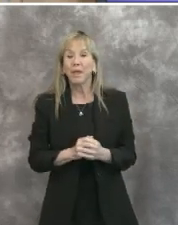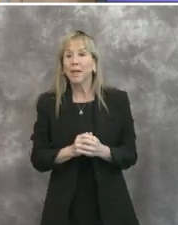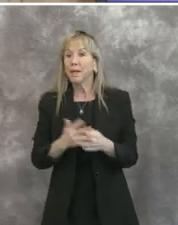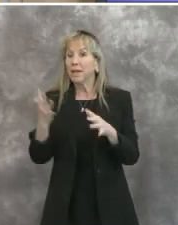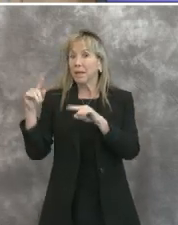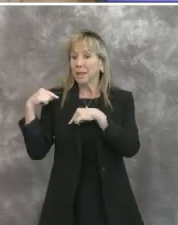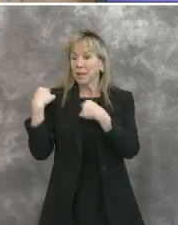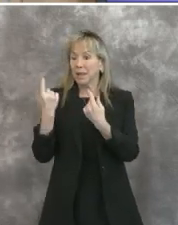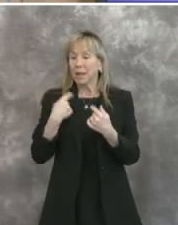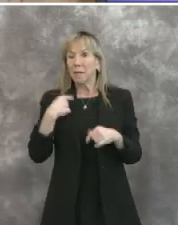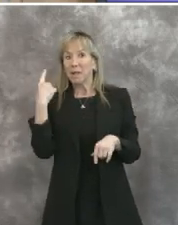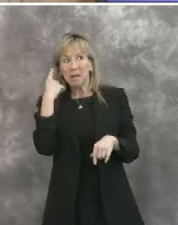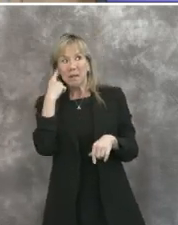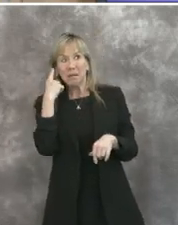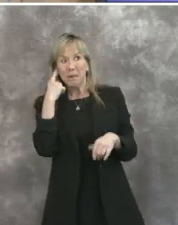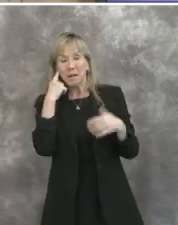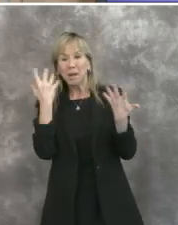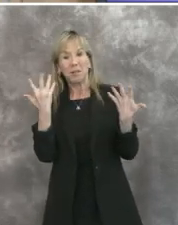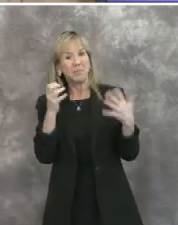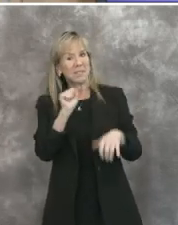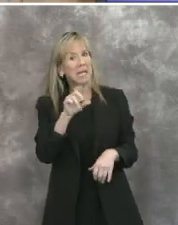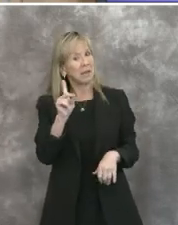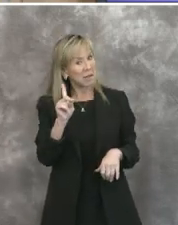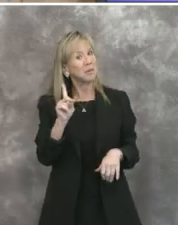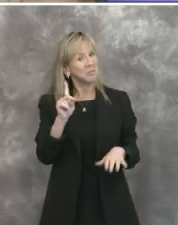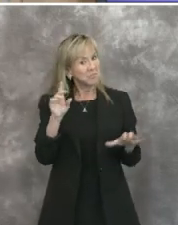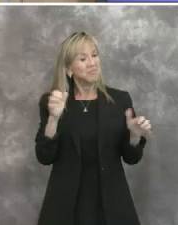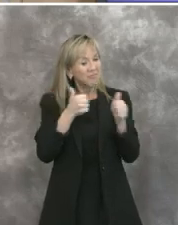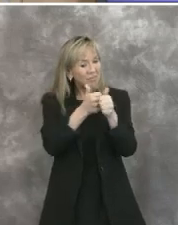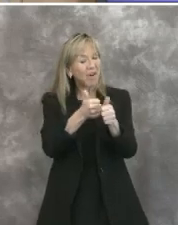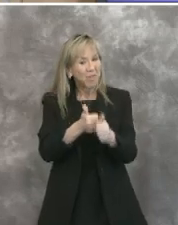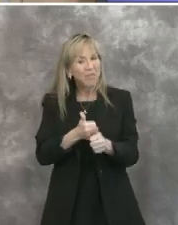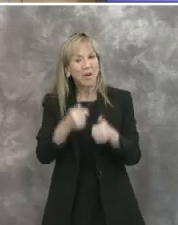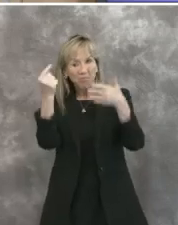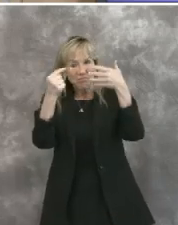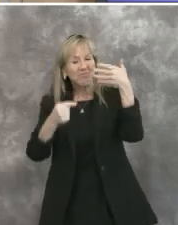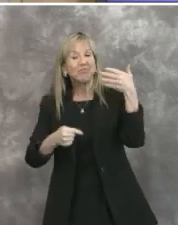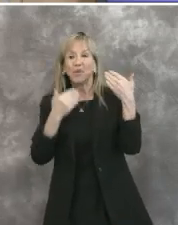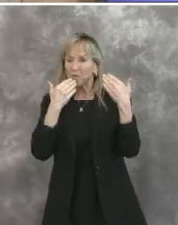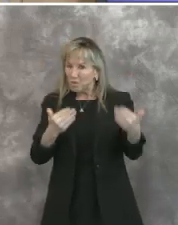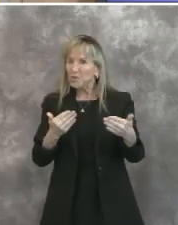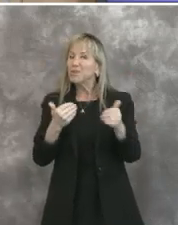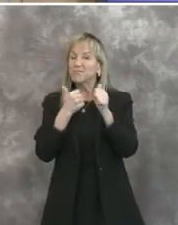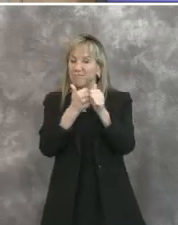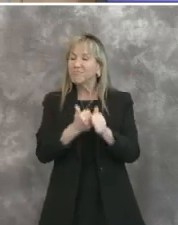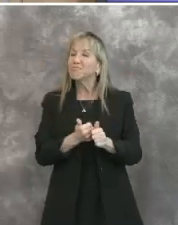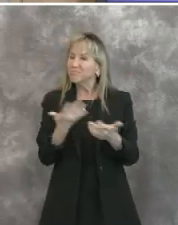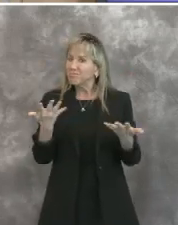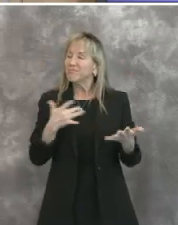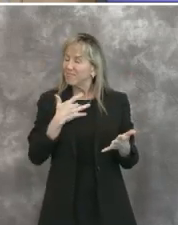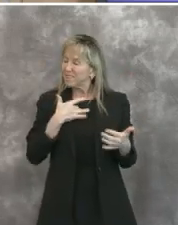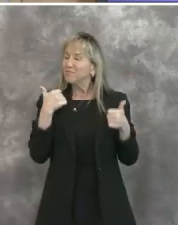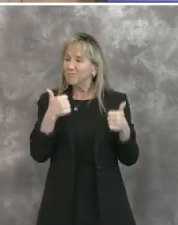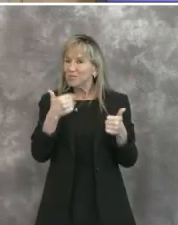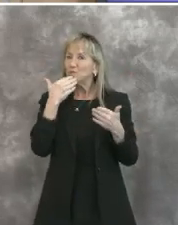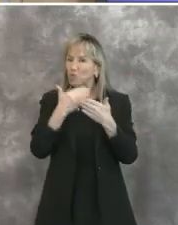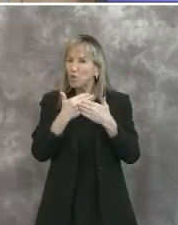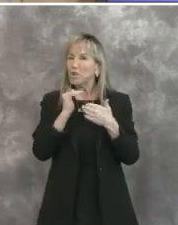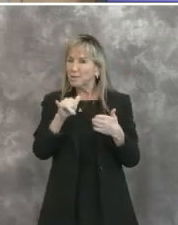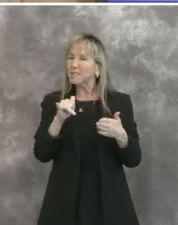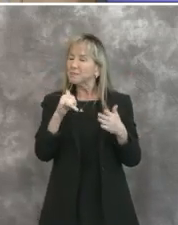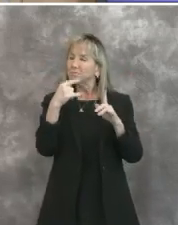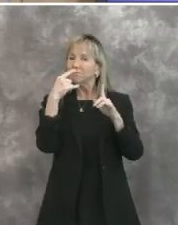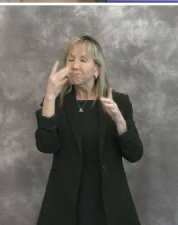heard, San Diego really responded very well this weekend and did so in a very orderly manner. We're glad to hear that. That's really